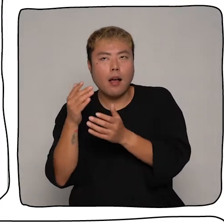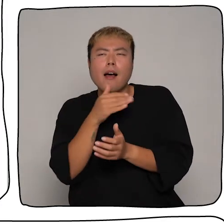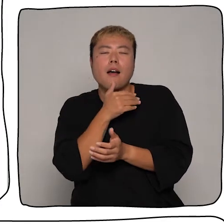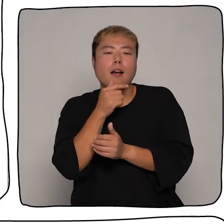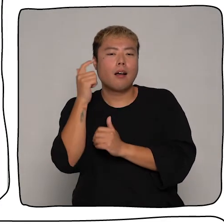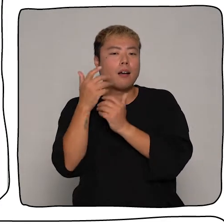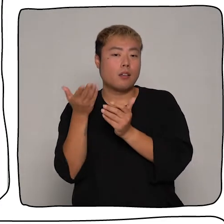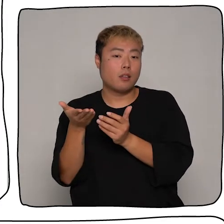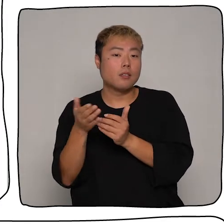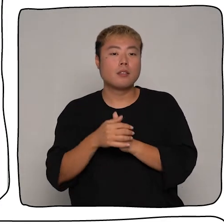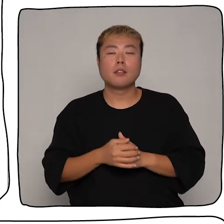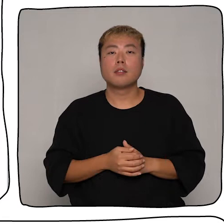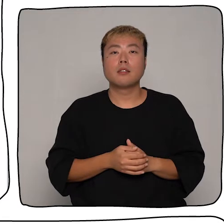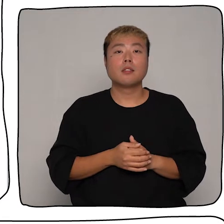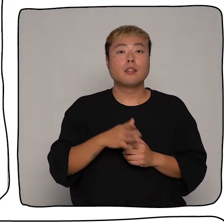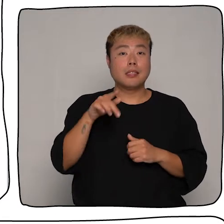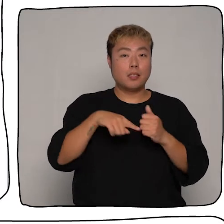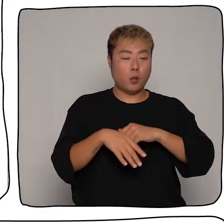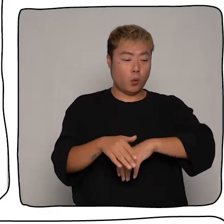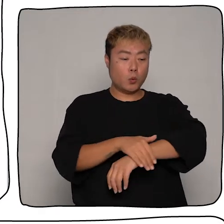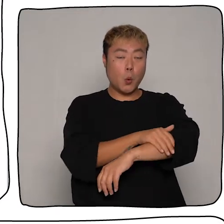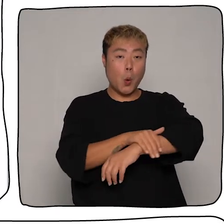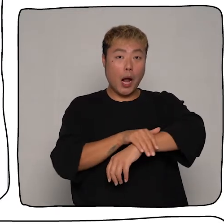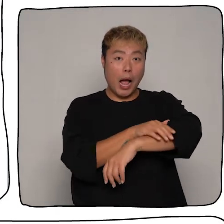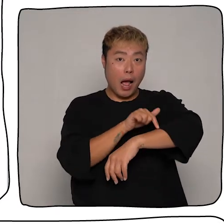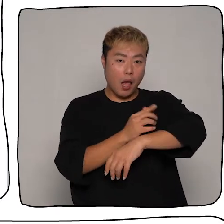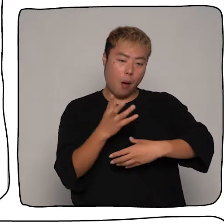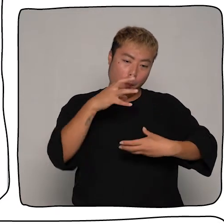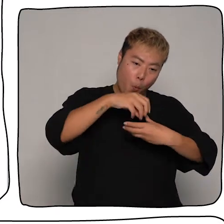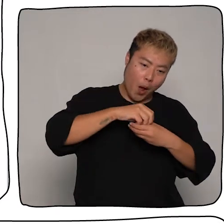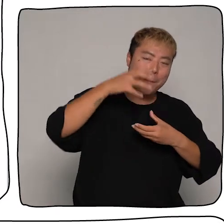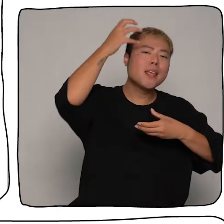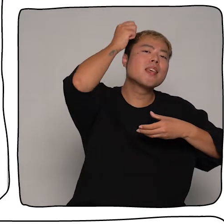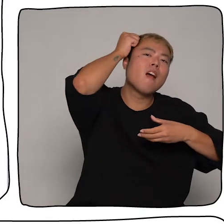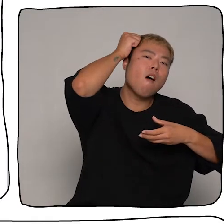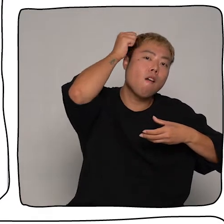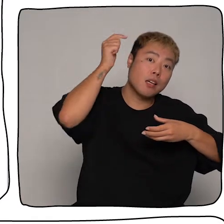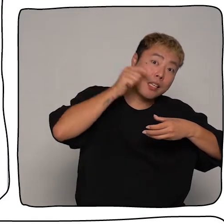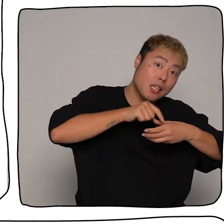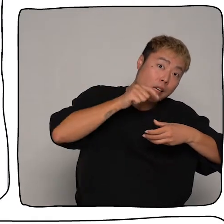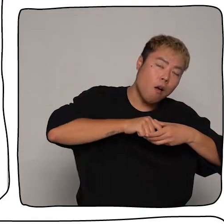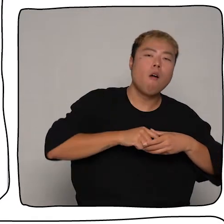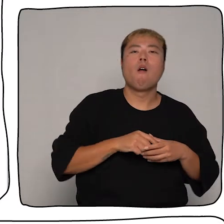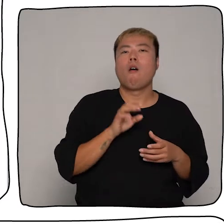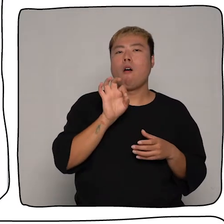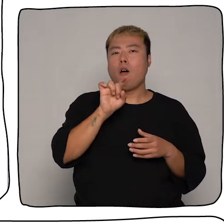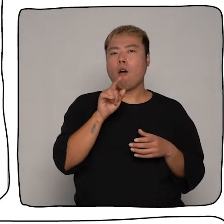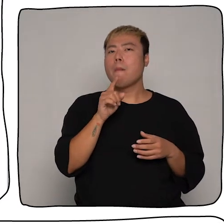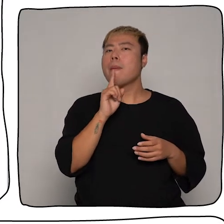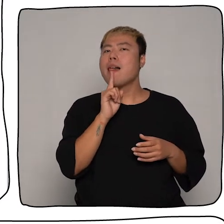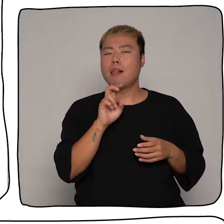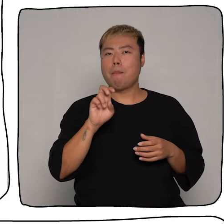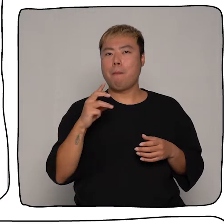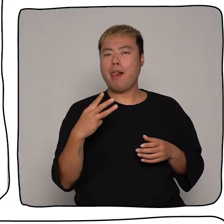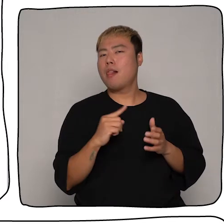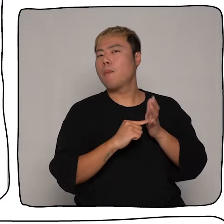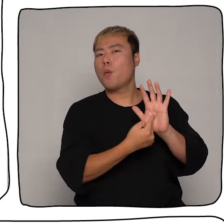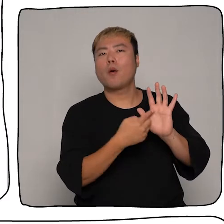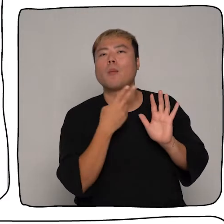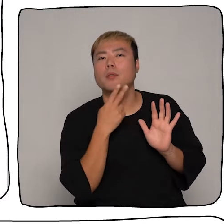haptic memory is very interesting because it cannot be